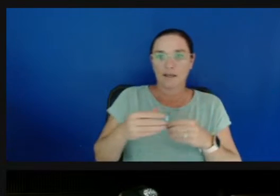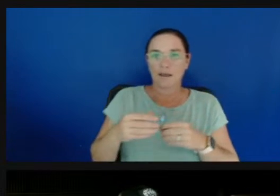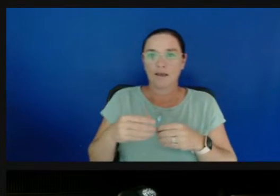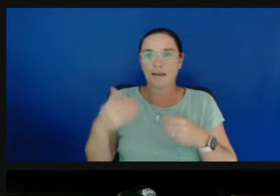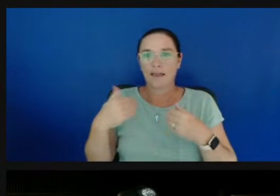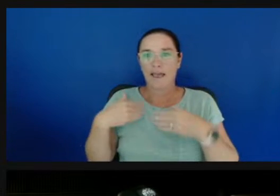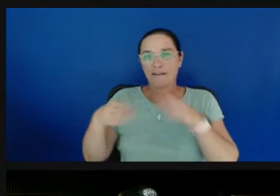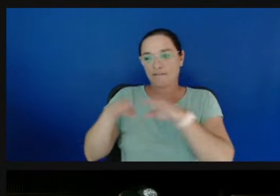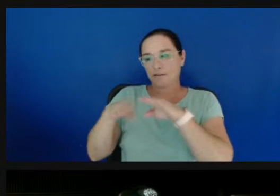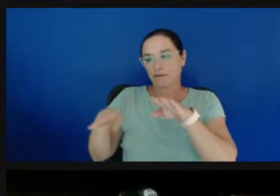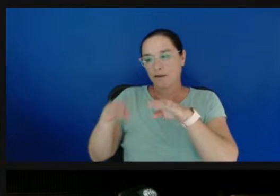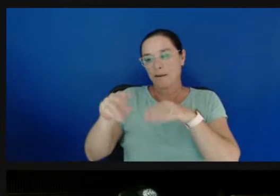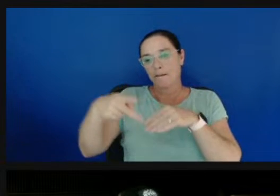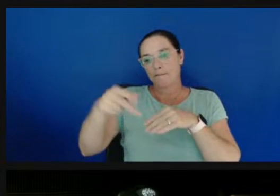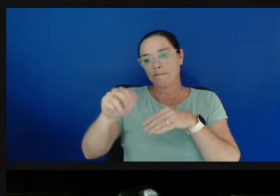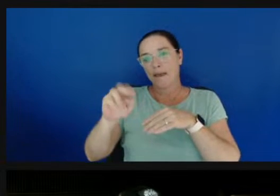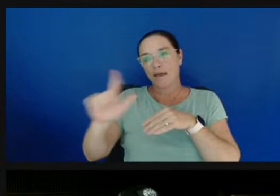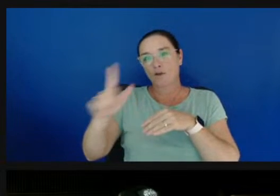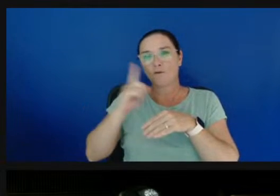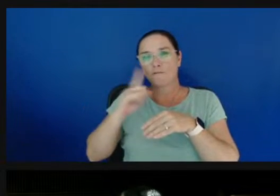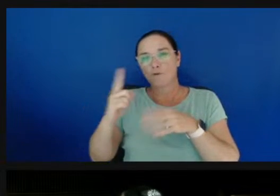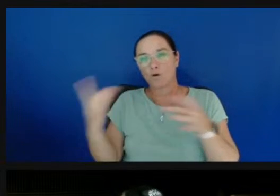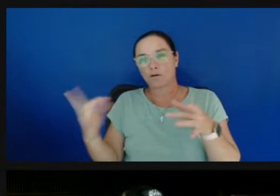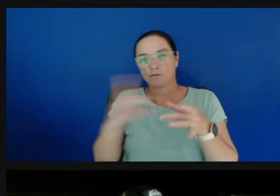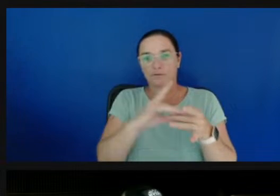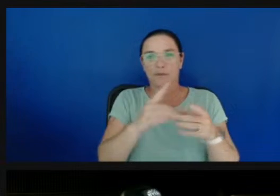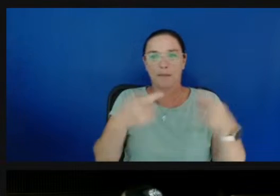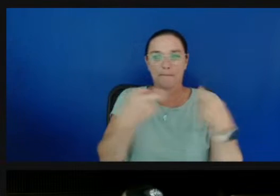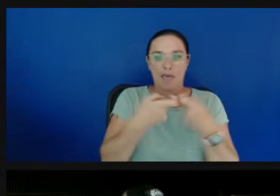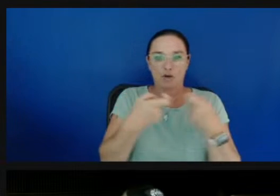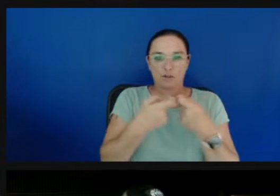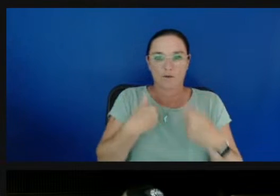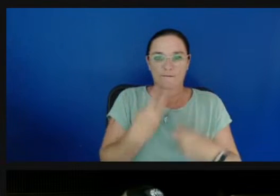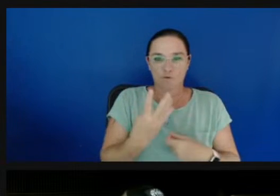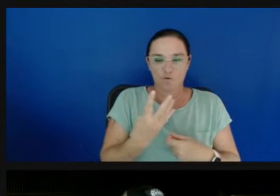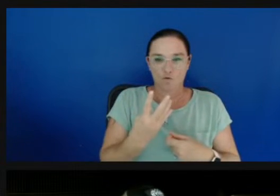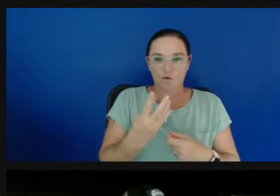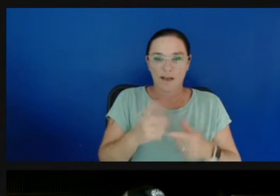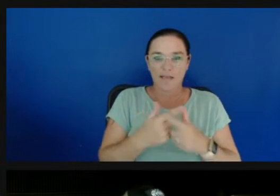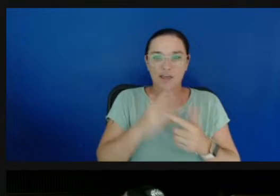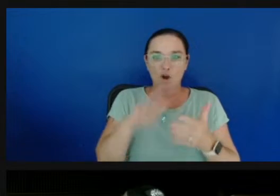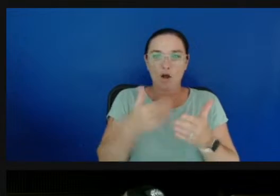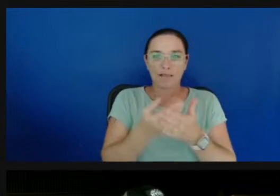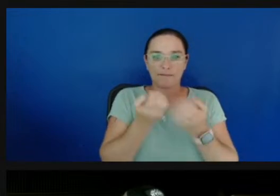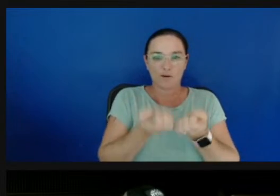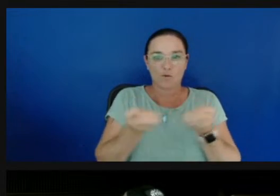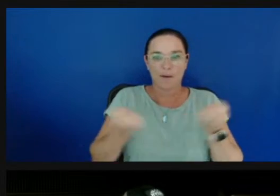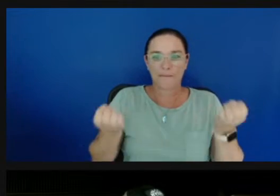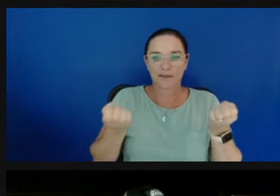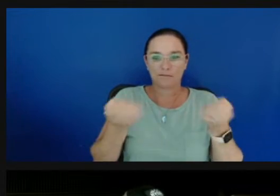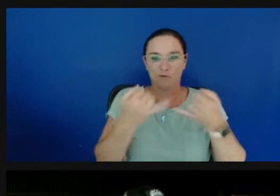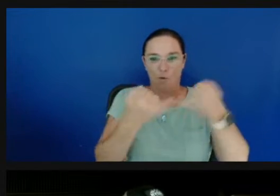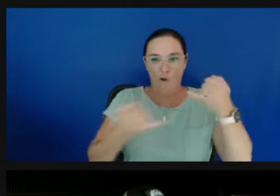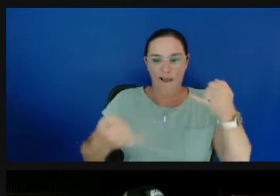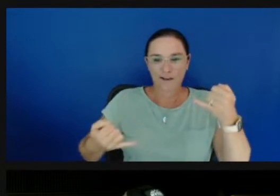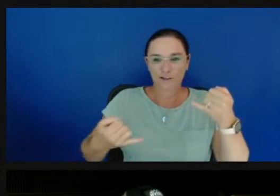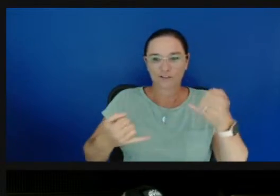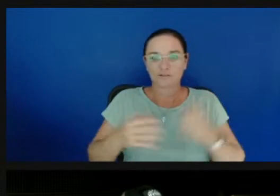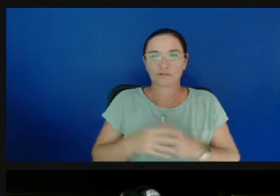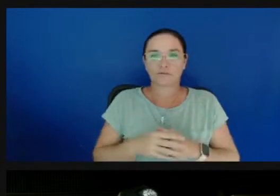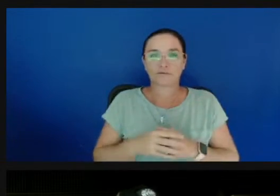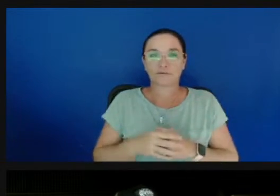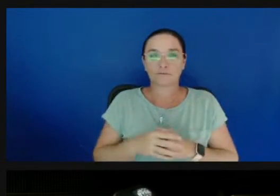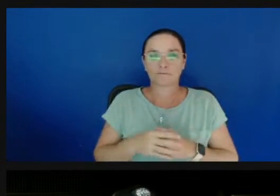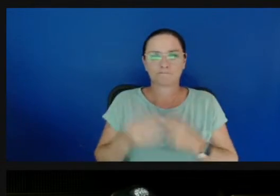I see 4 batteries in here. And you can see that all this equipment, all the wiring. And what they're doing